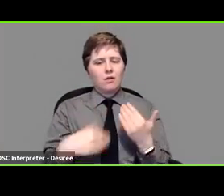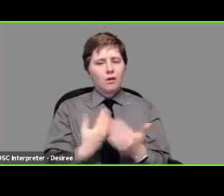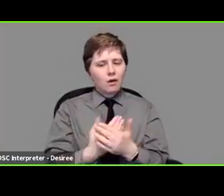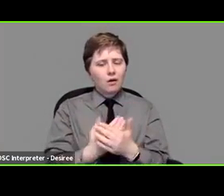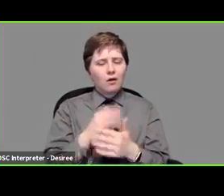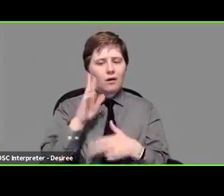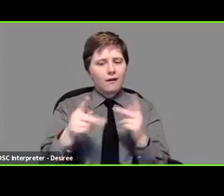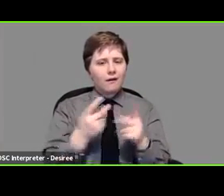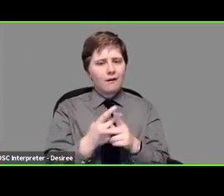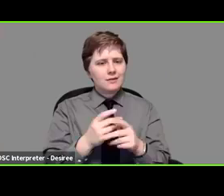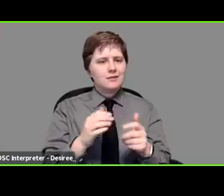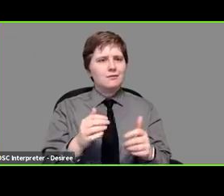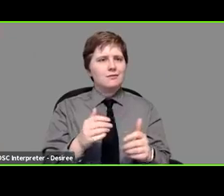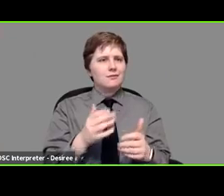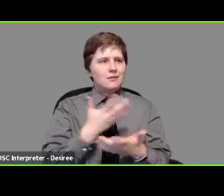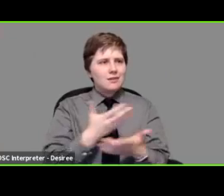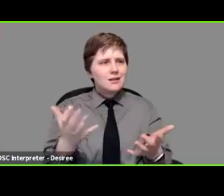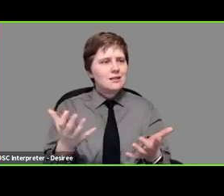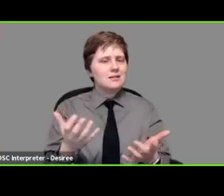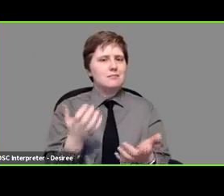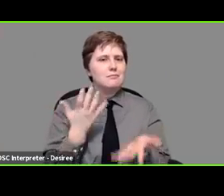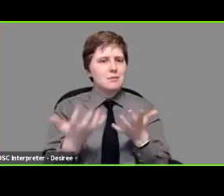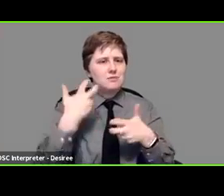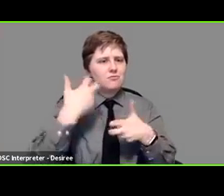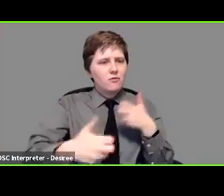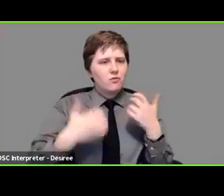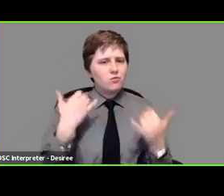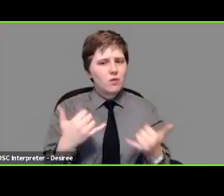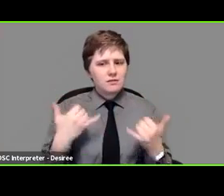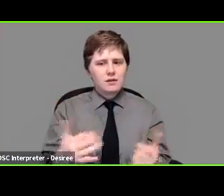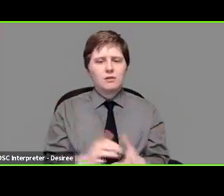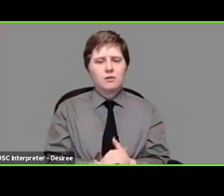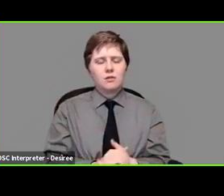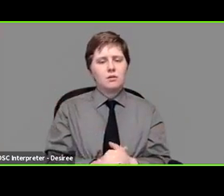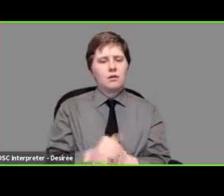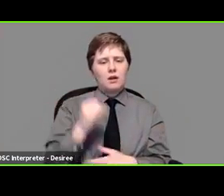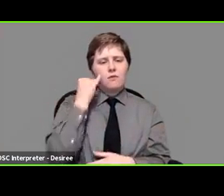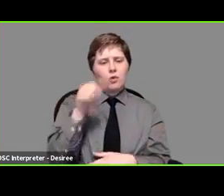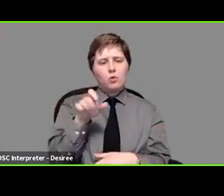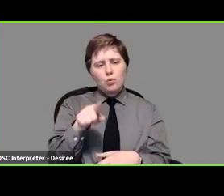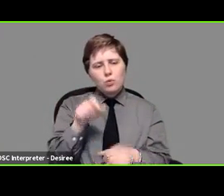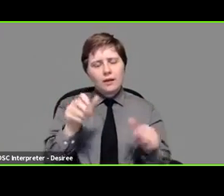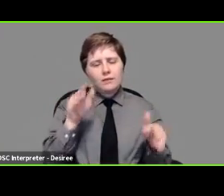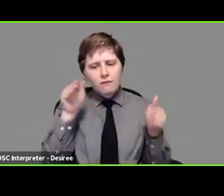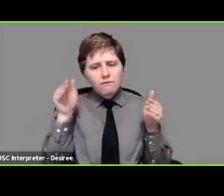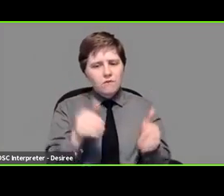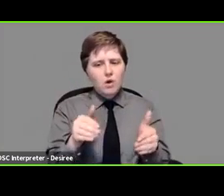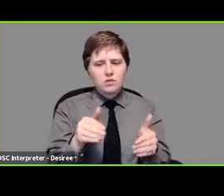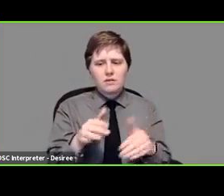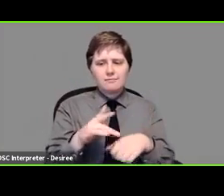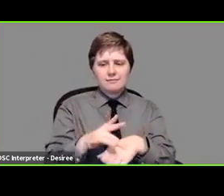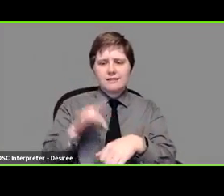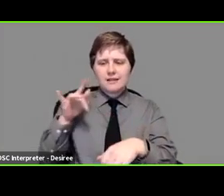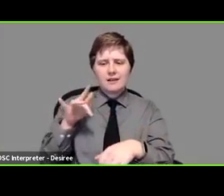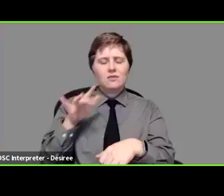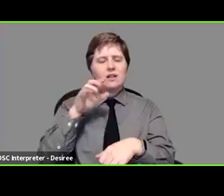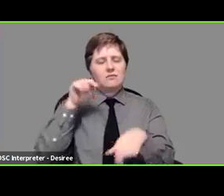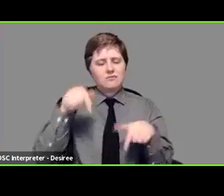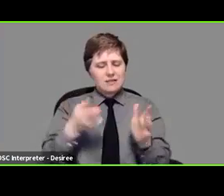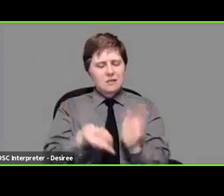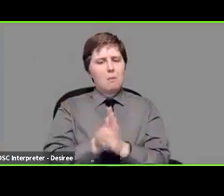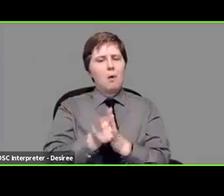through things that may be very difficult. But if you can stay focused on taking advantage of this